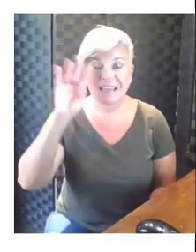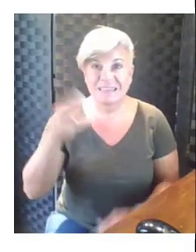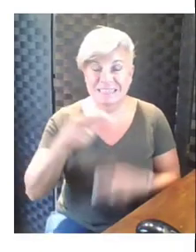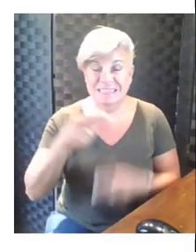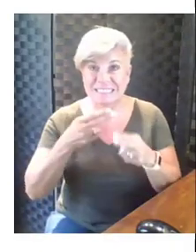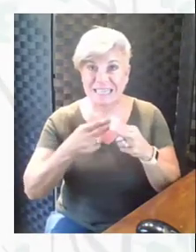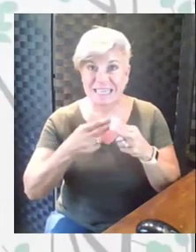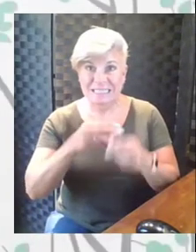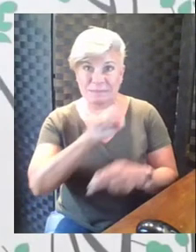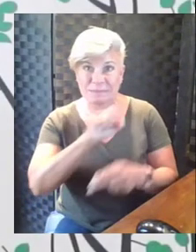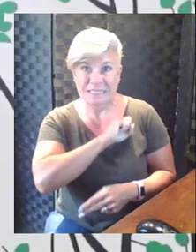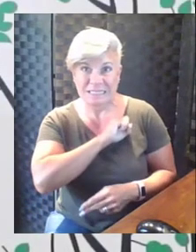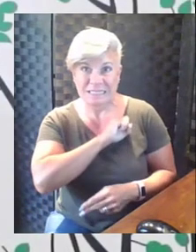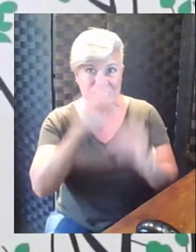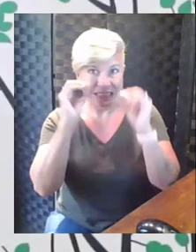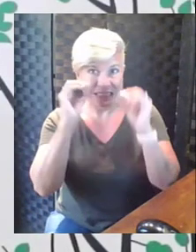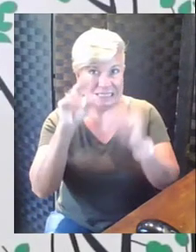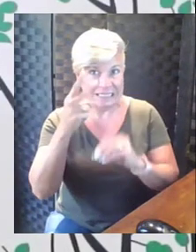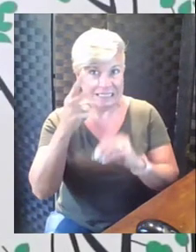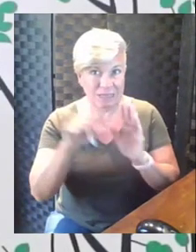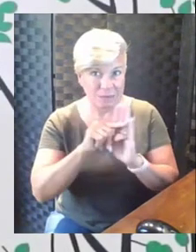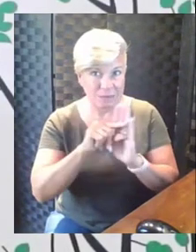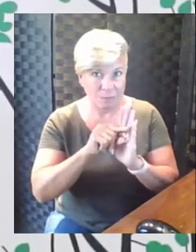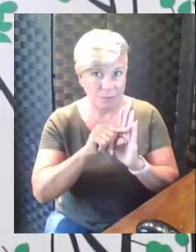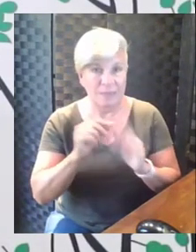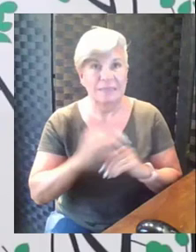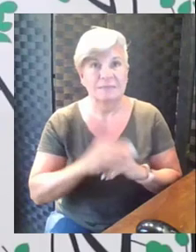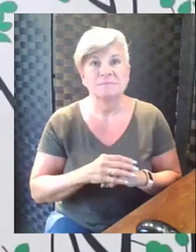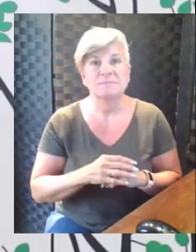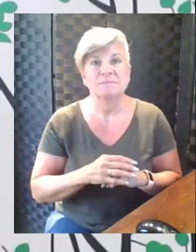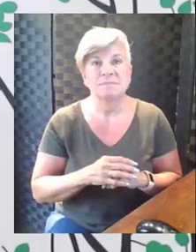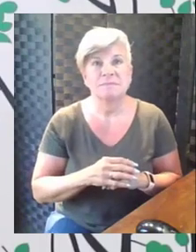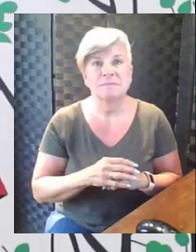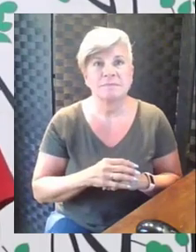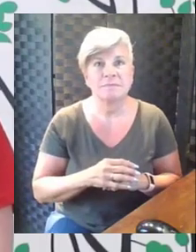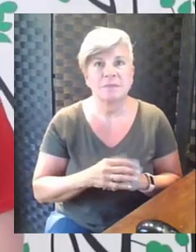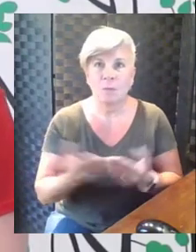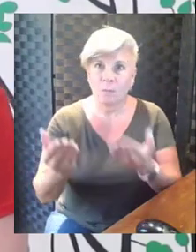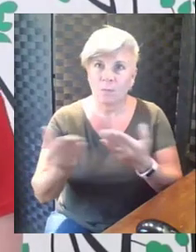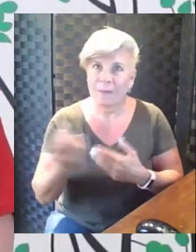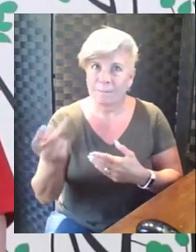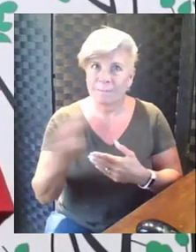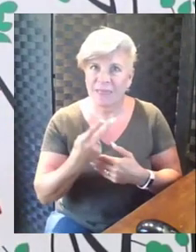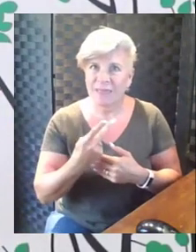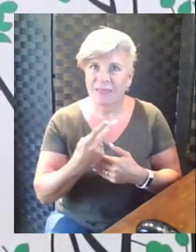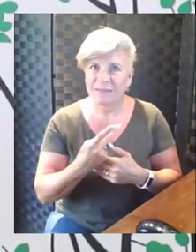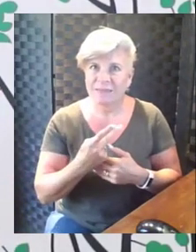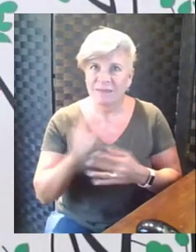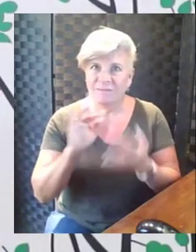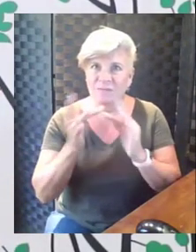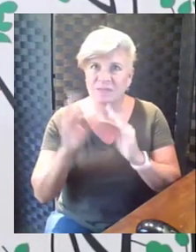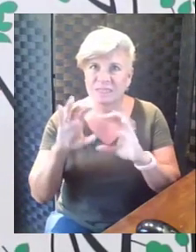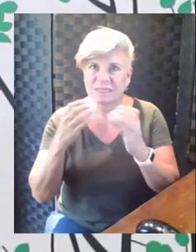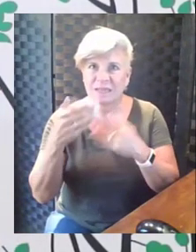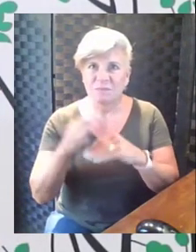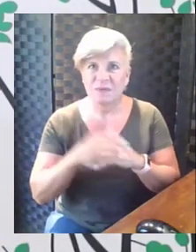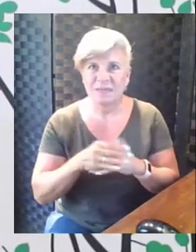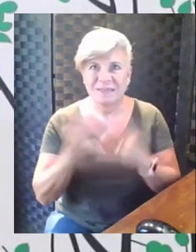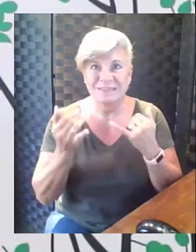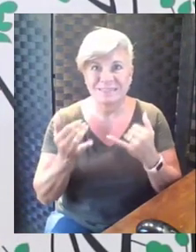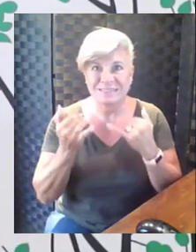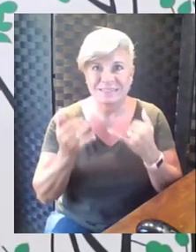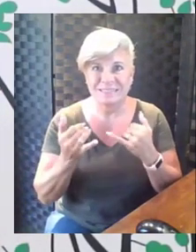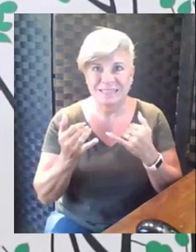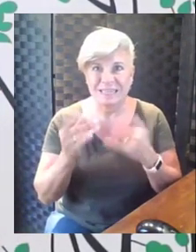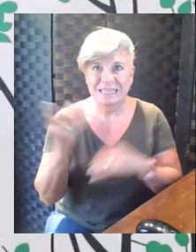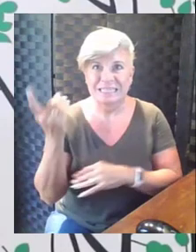Hello, my name is Mrs. Smithy. I teach second grade at Stockwell Elementary, and welcome back to our virtual classroom. Today